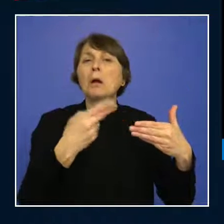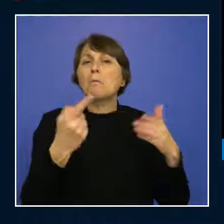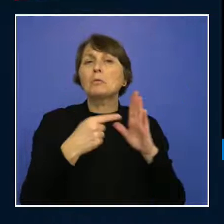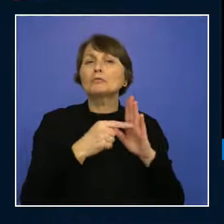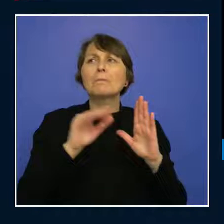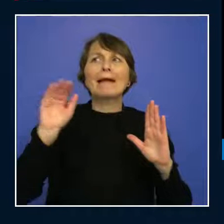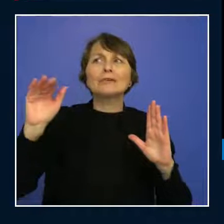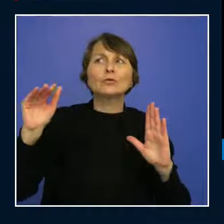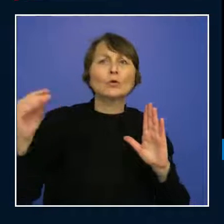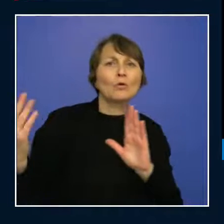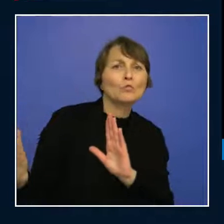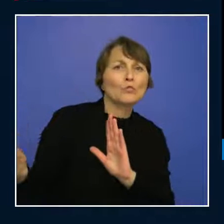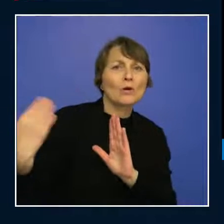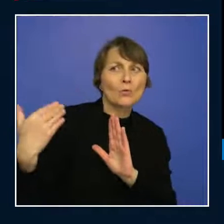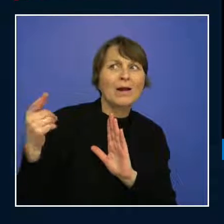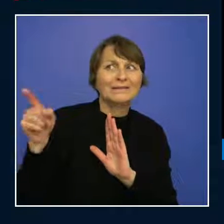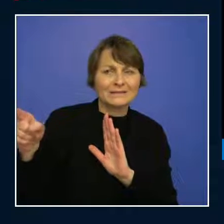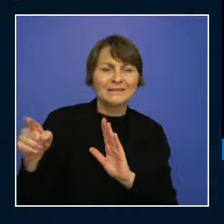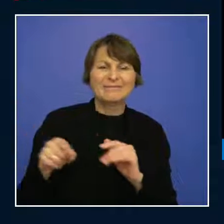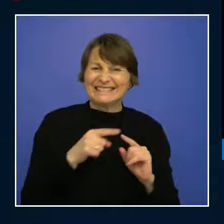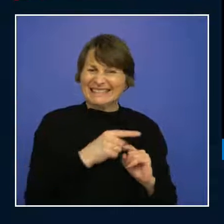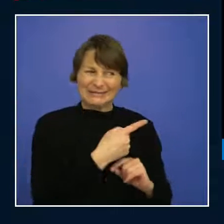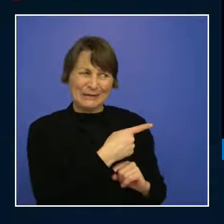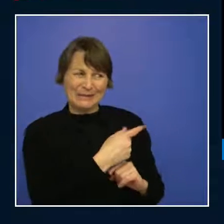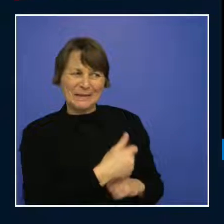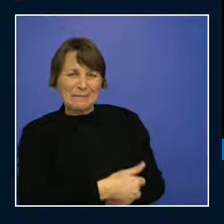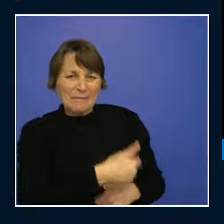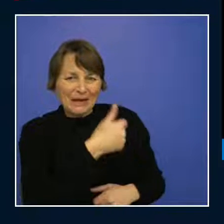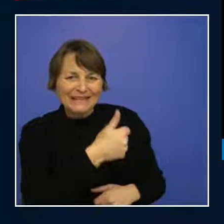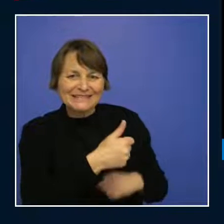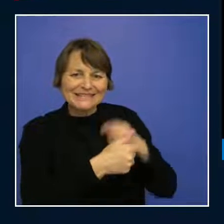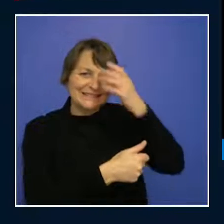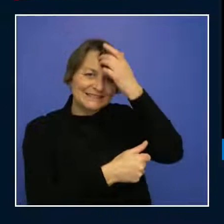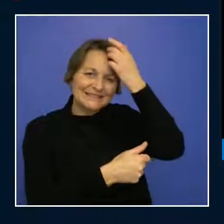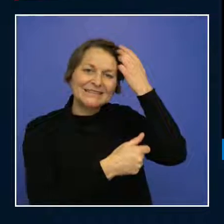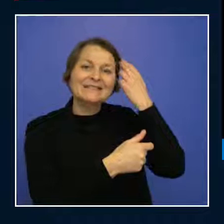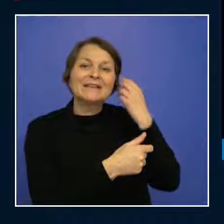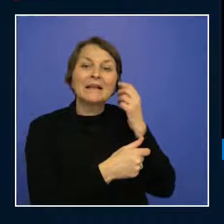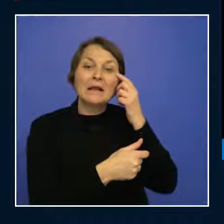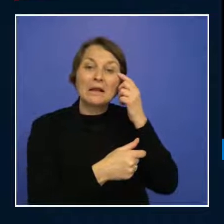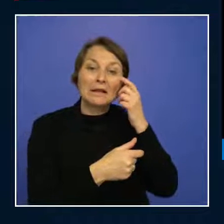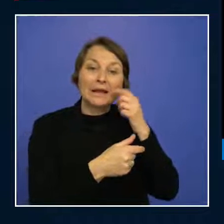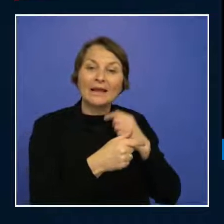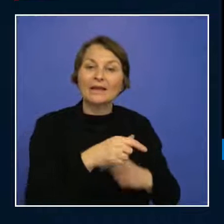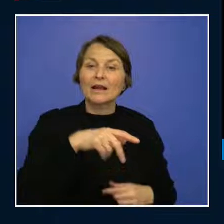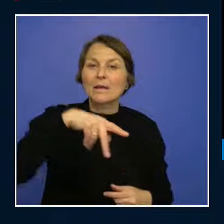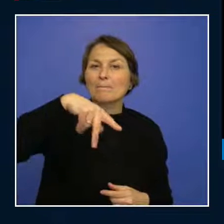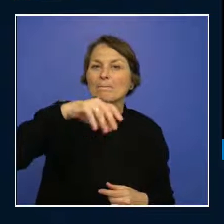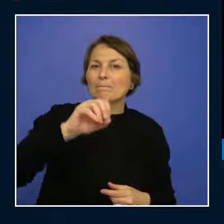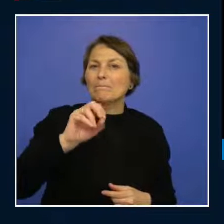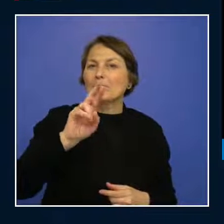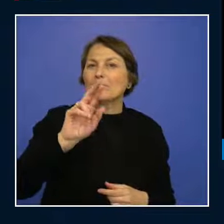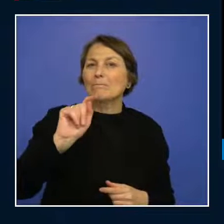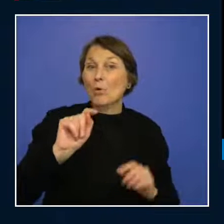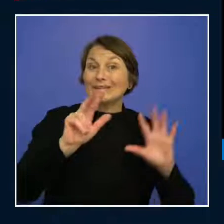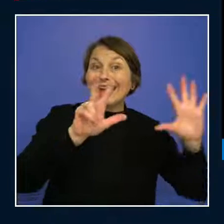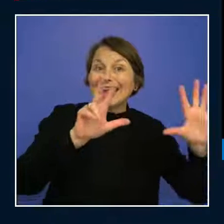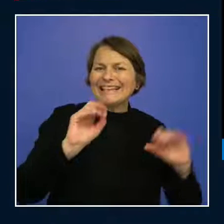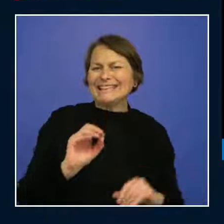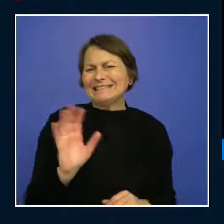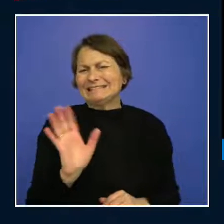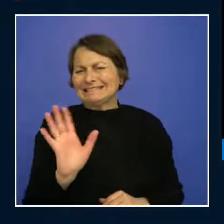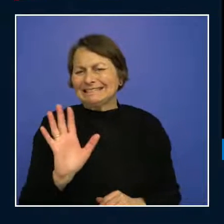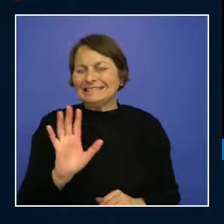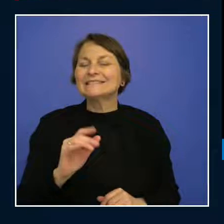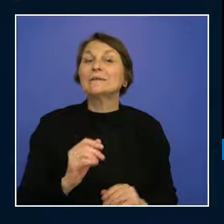maybe not the best because it's using port 80. I'm not sure you want to expose that maybe to the internet, but it would then take that query, pass it on